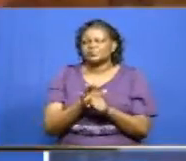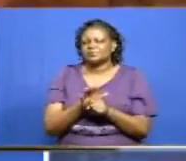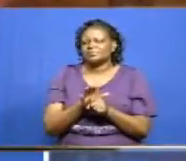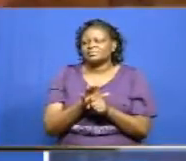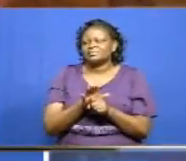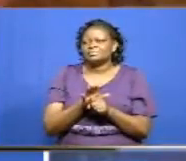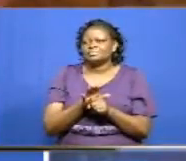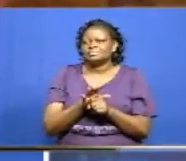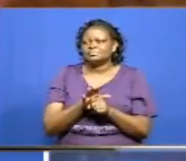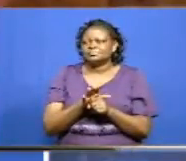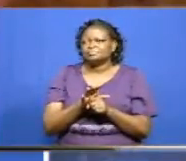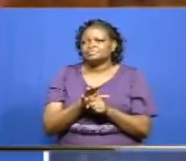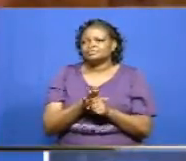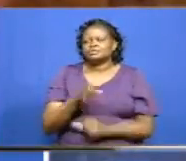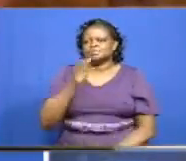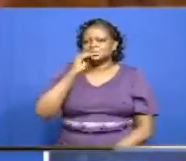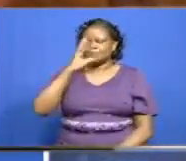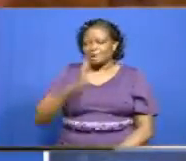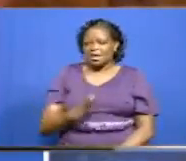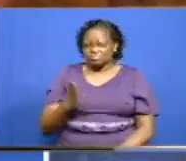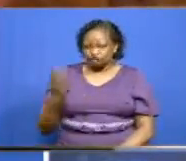pandemic. Mr. Speakers,